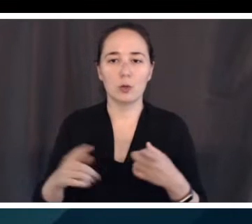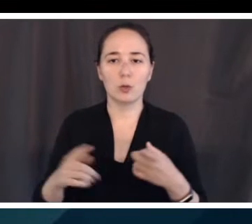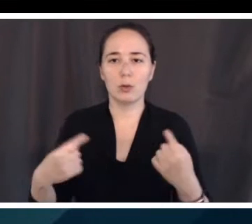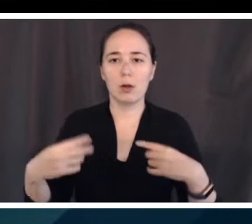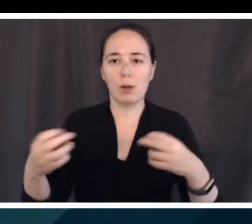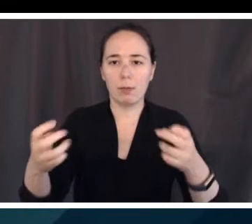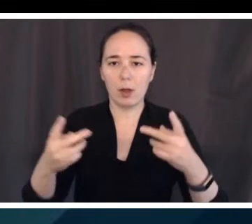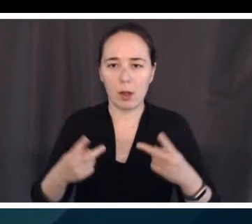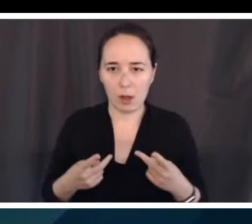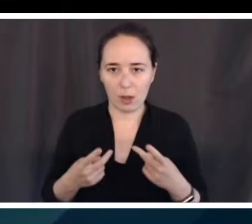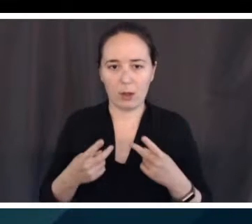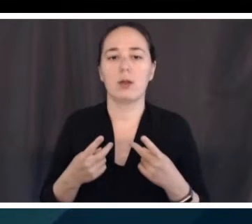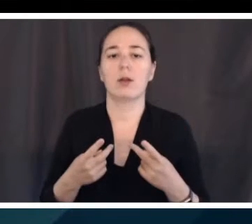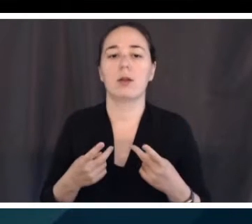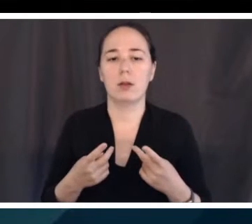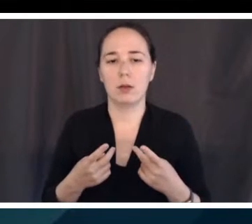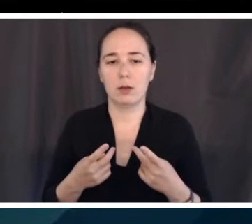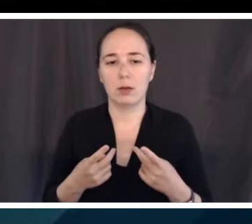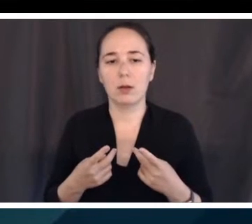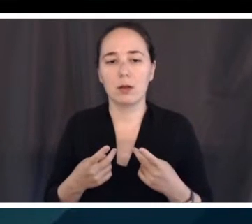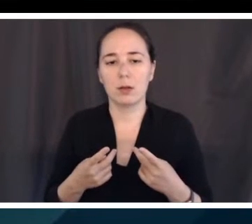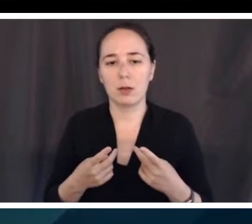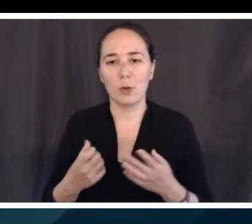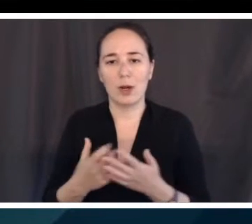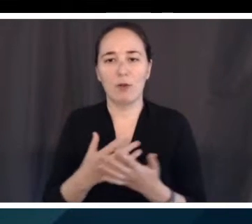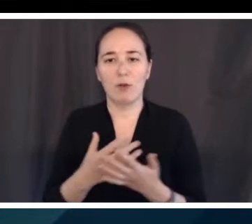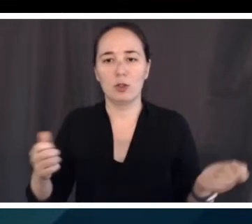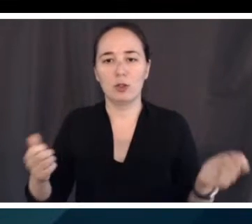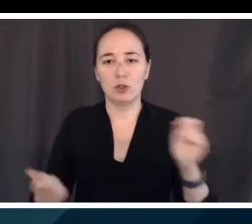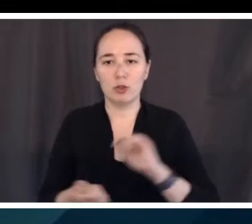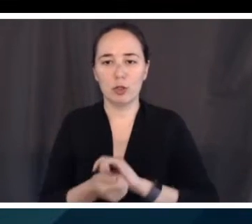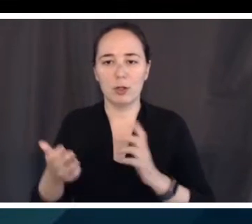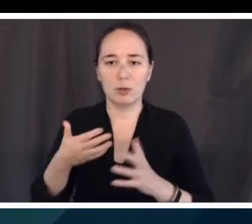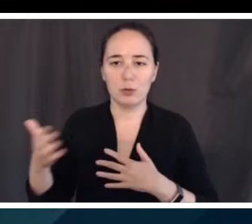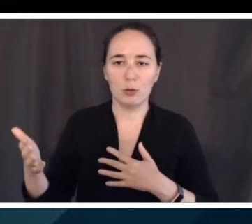when things have changed, either through